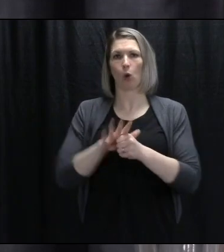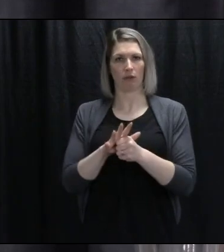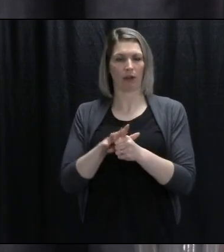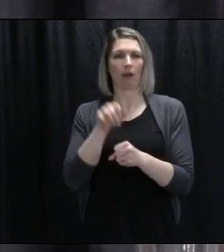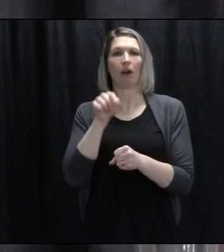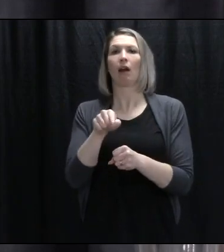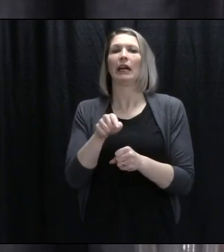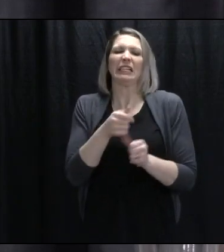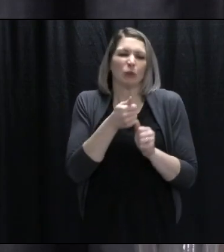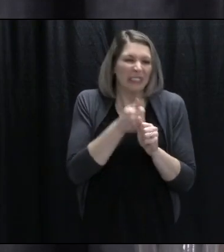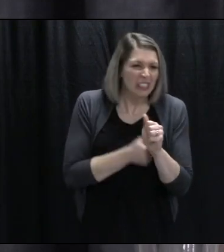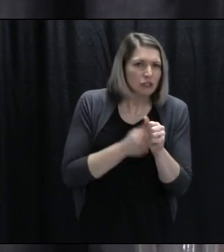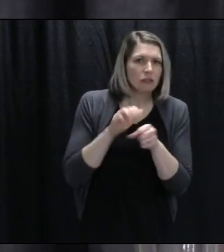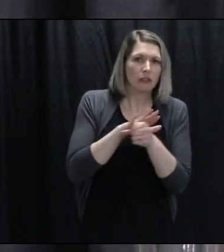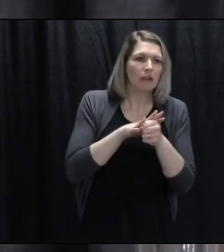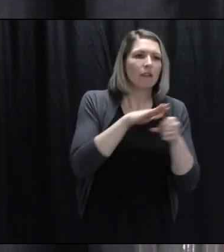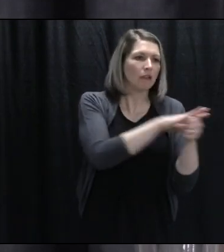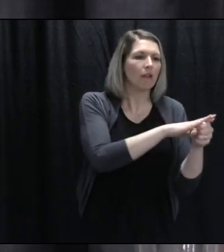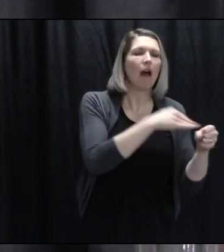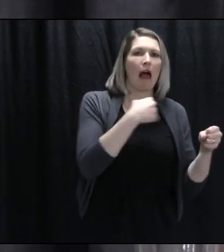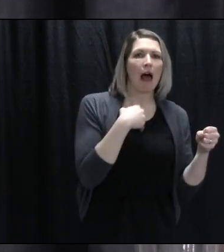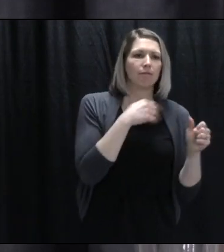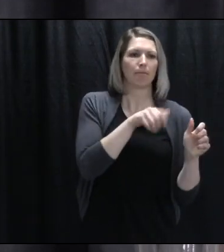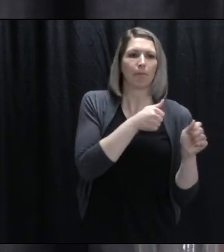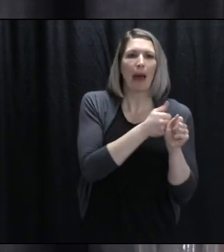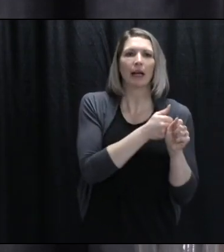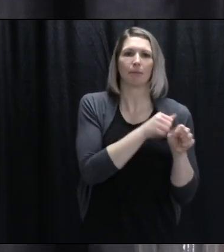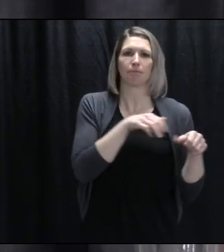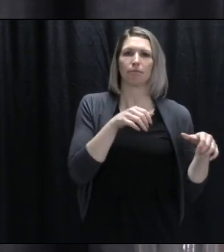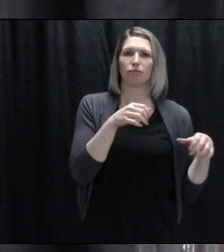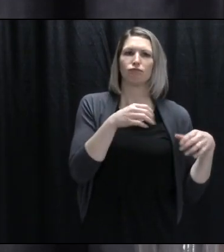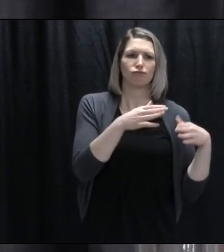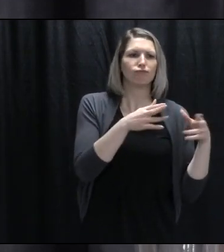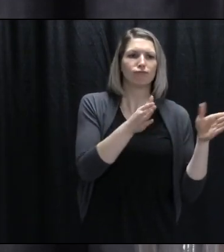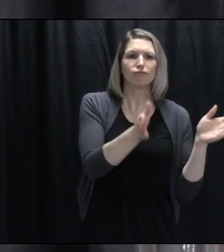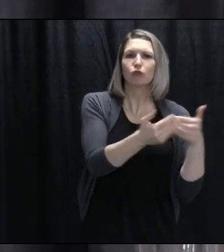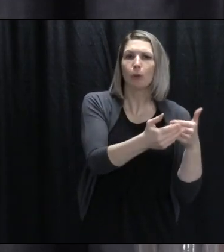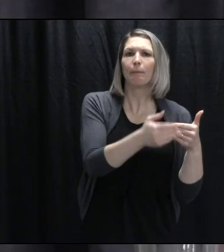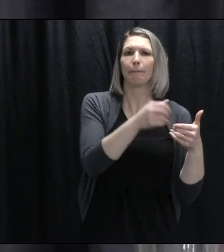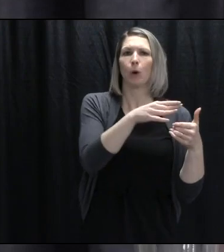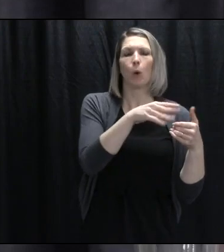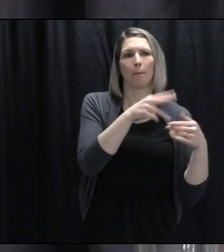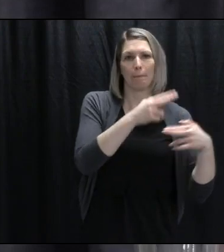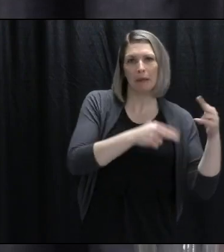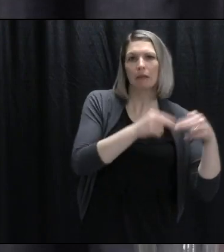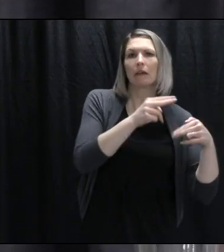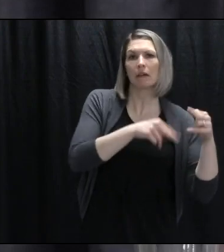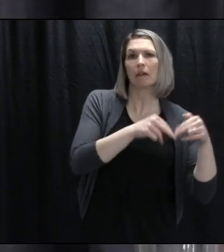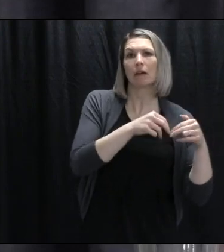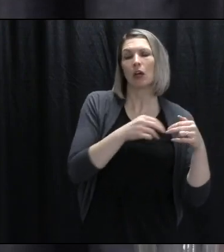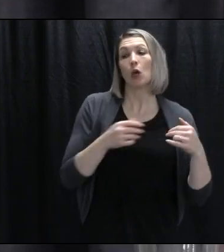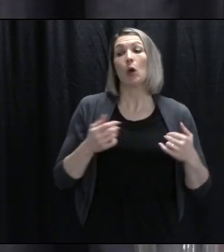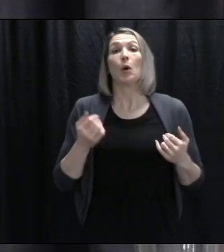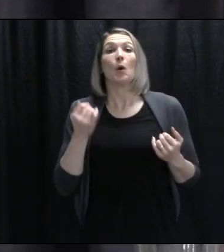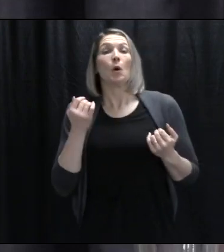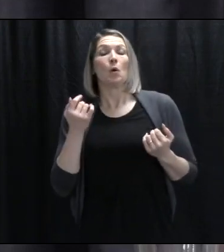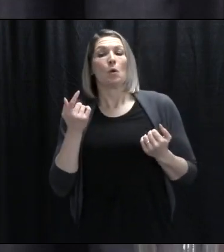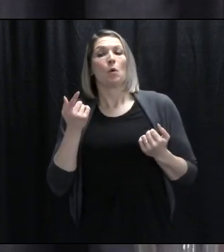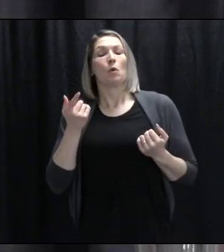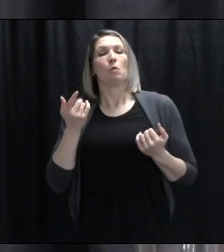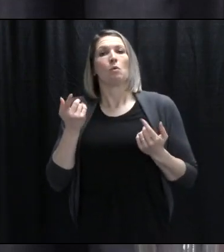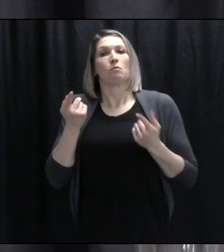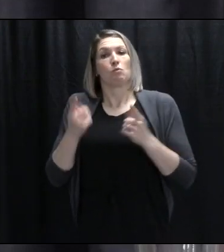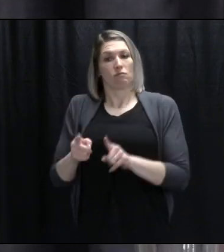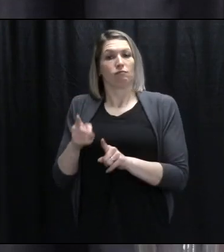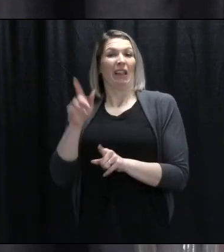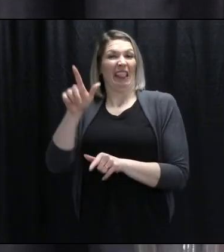When we see how that works here, we will then be in a better position to figure out how best to deal with the waves that